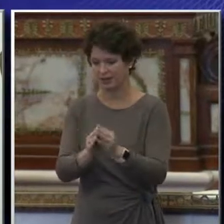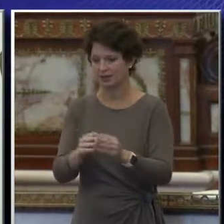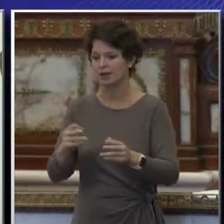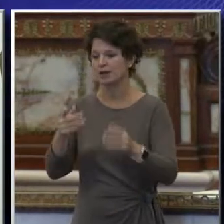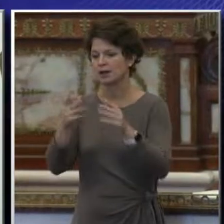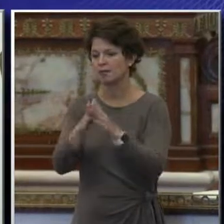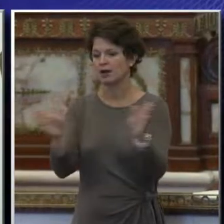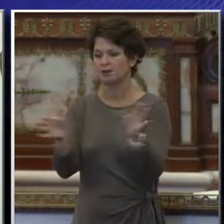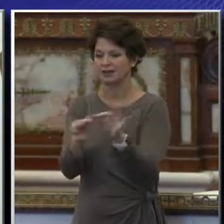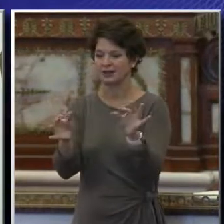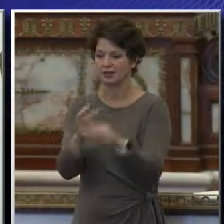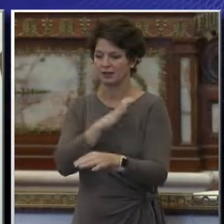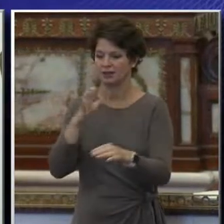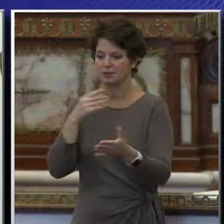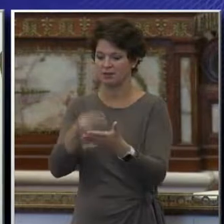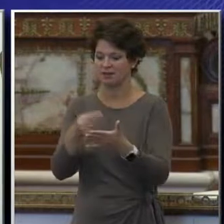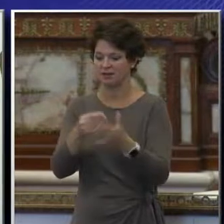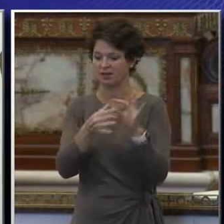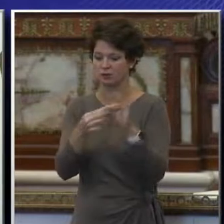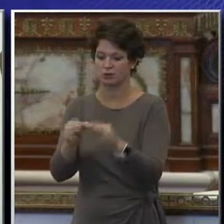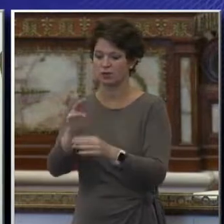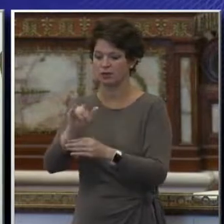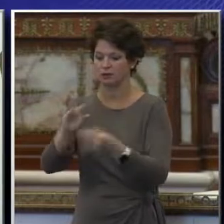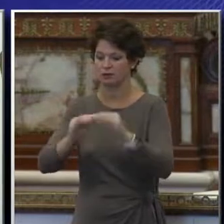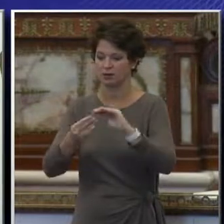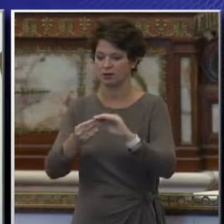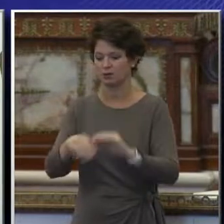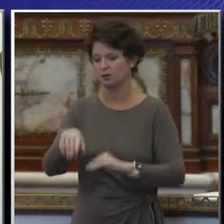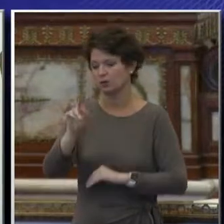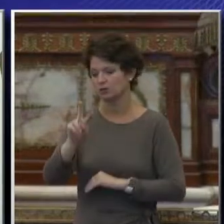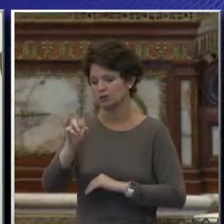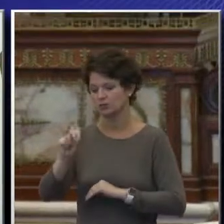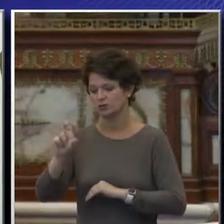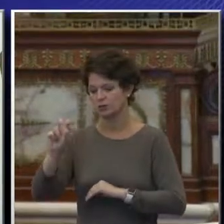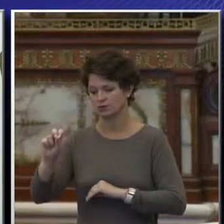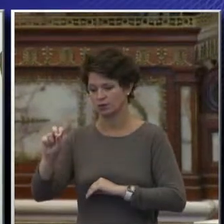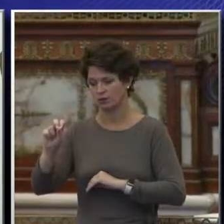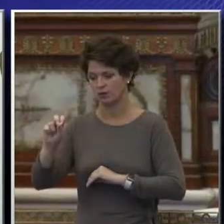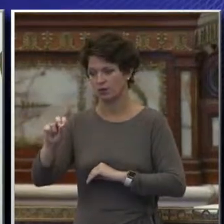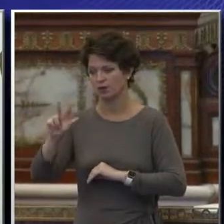public hearing of the Committee on Finance regarding Bill Number